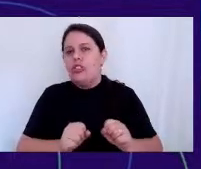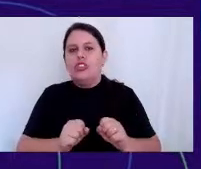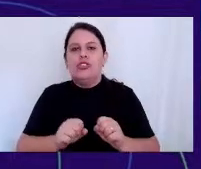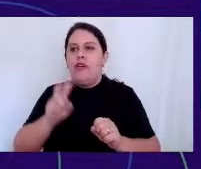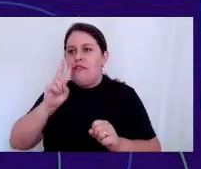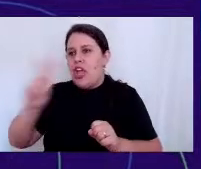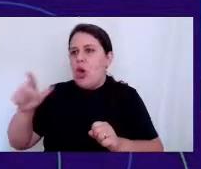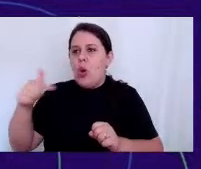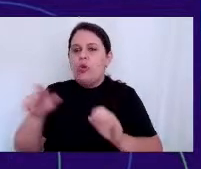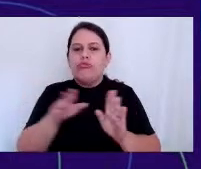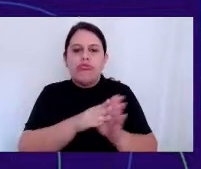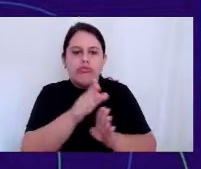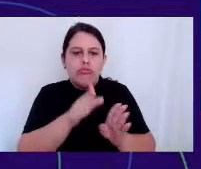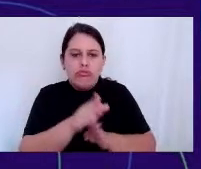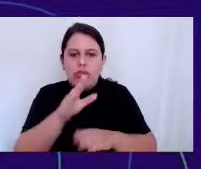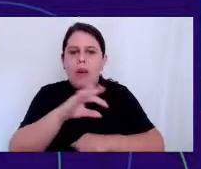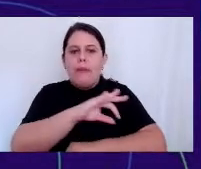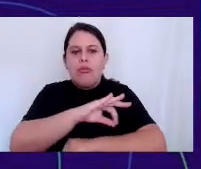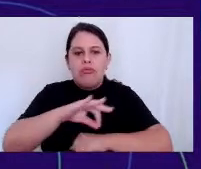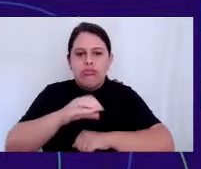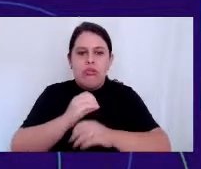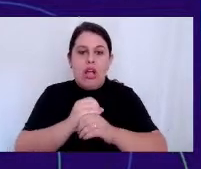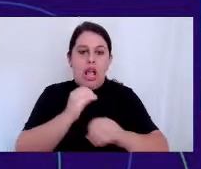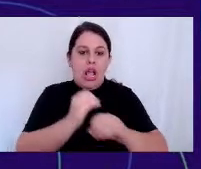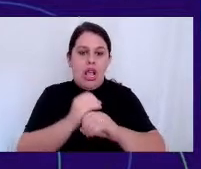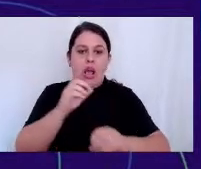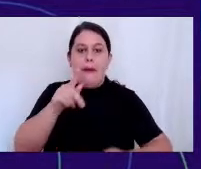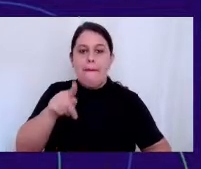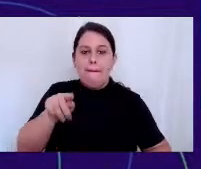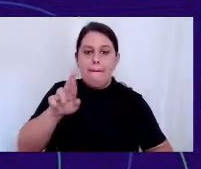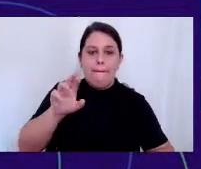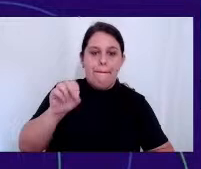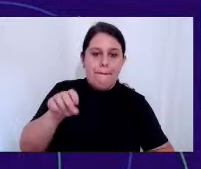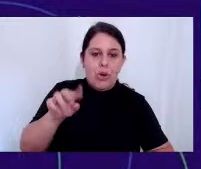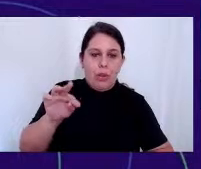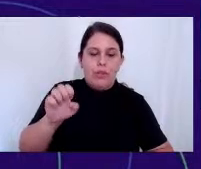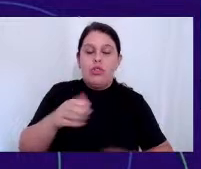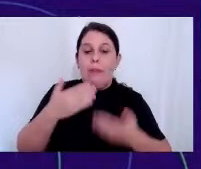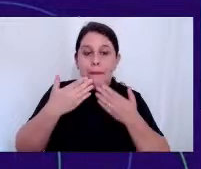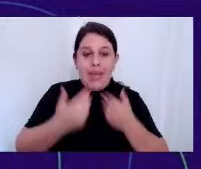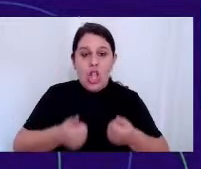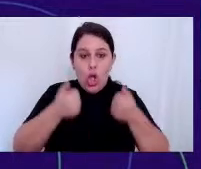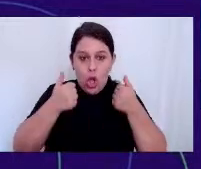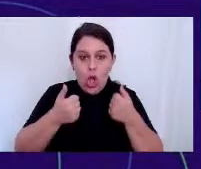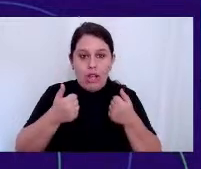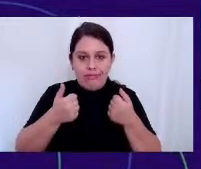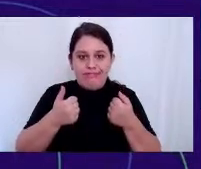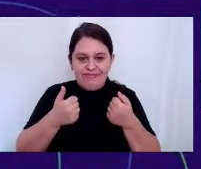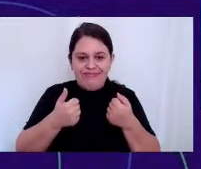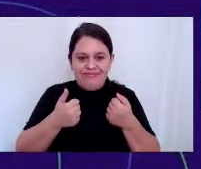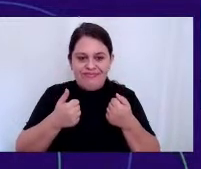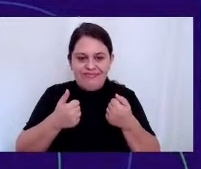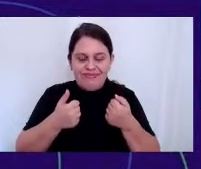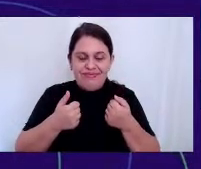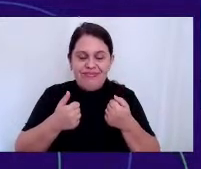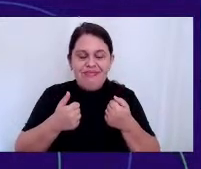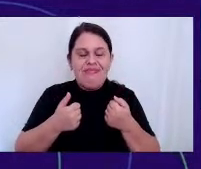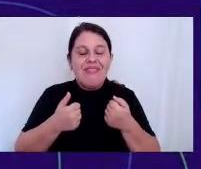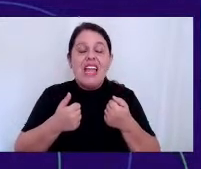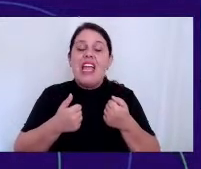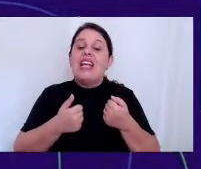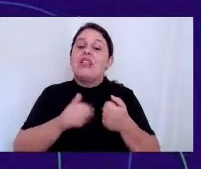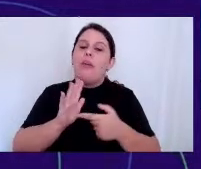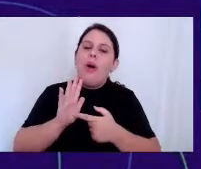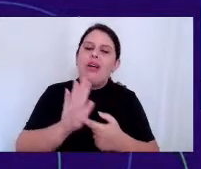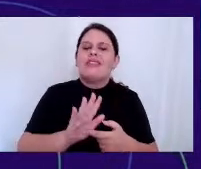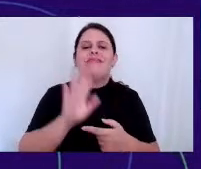prompt engineer. So I just wanted to add that and have fun with prompting. Absolutely. And I use that